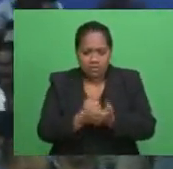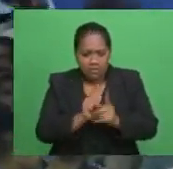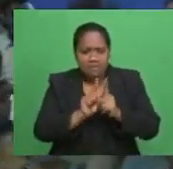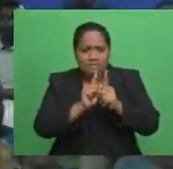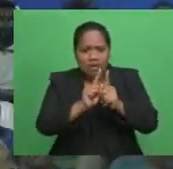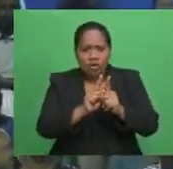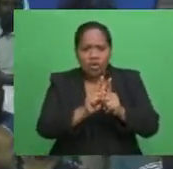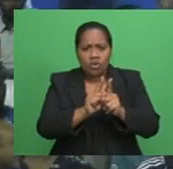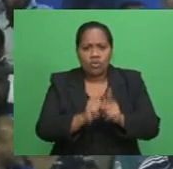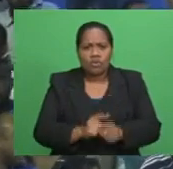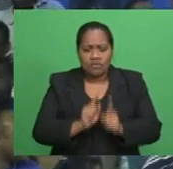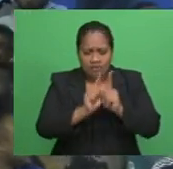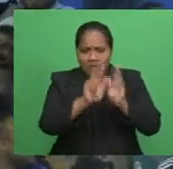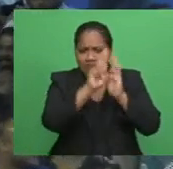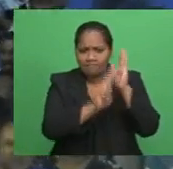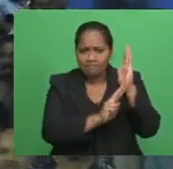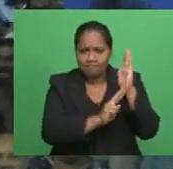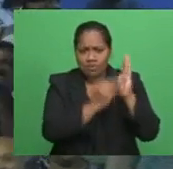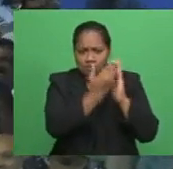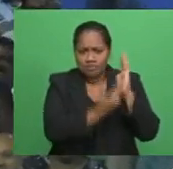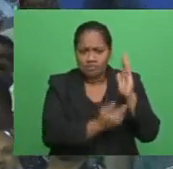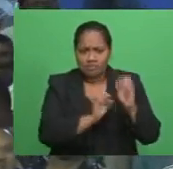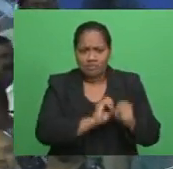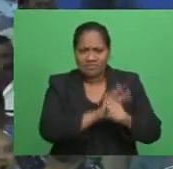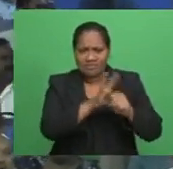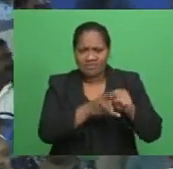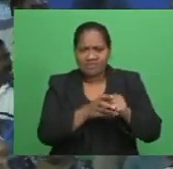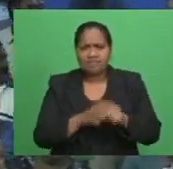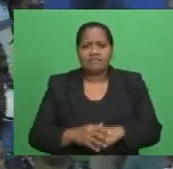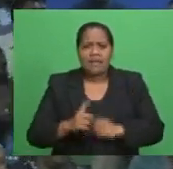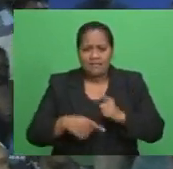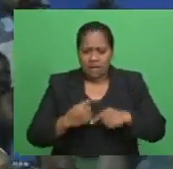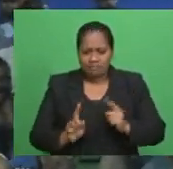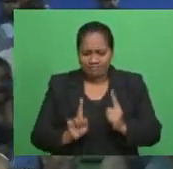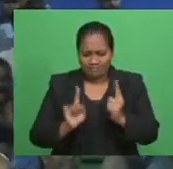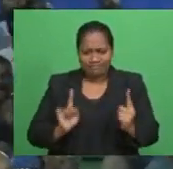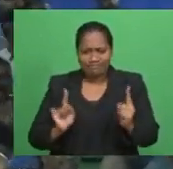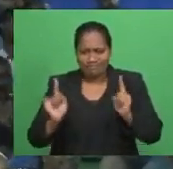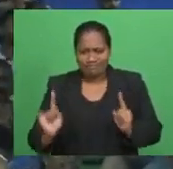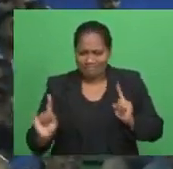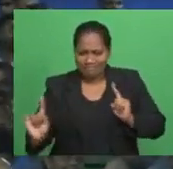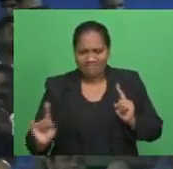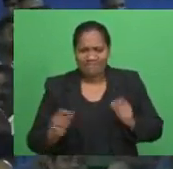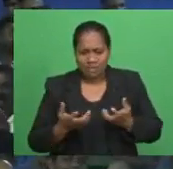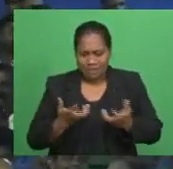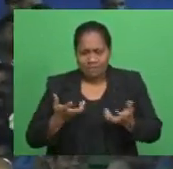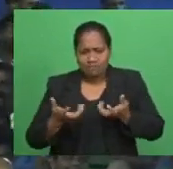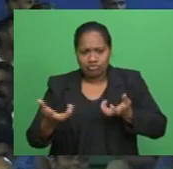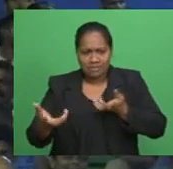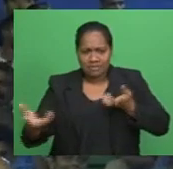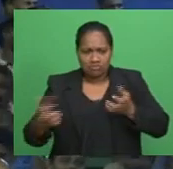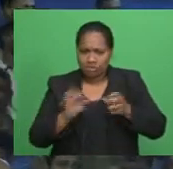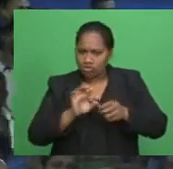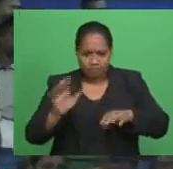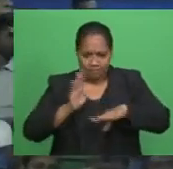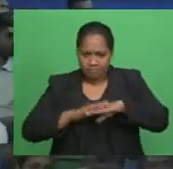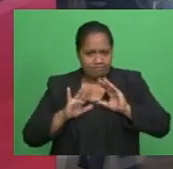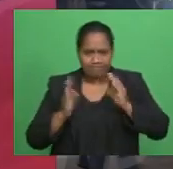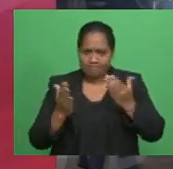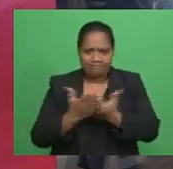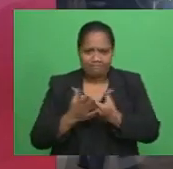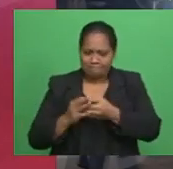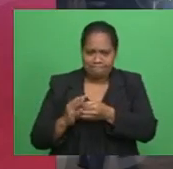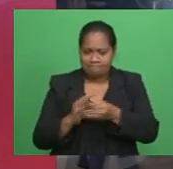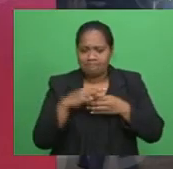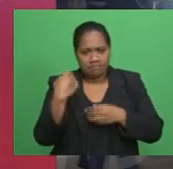In particular, this is the physical distancing between attendees at that football match. I know this is